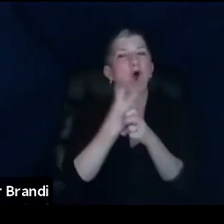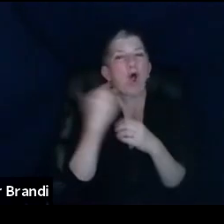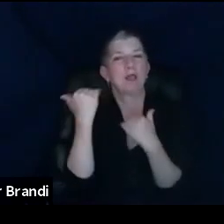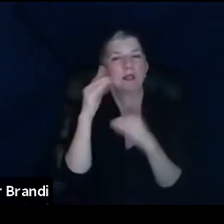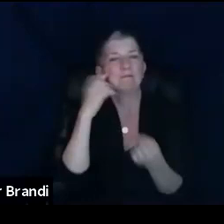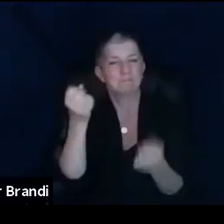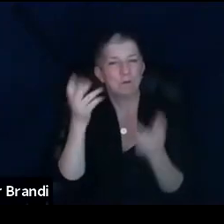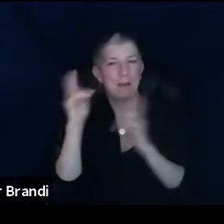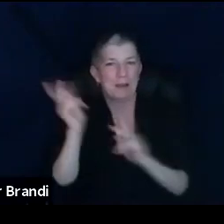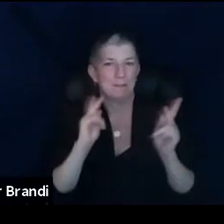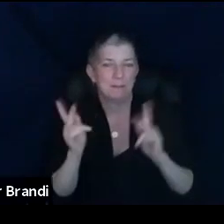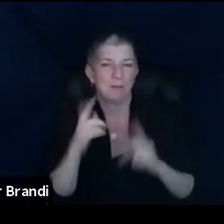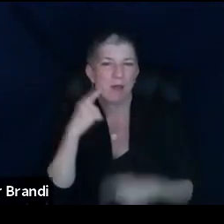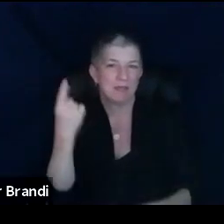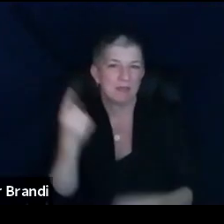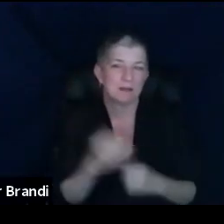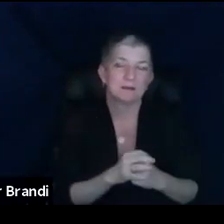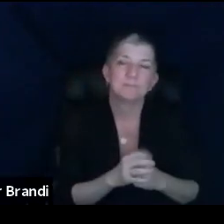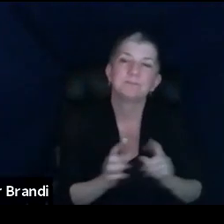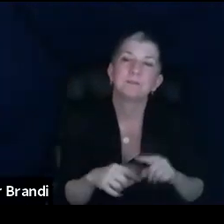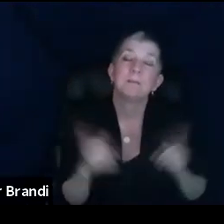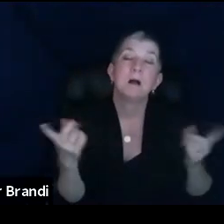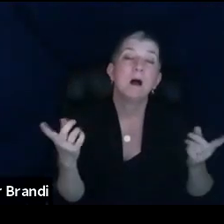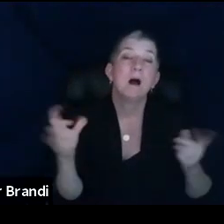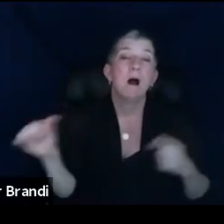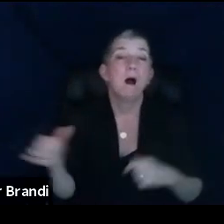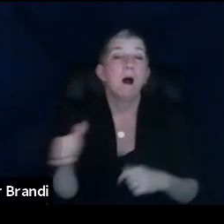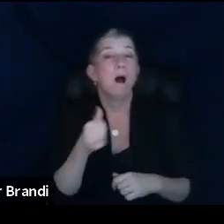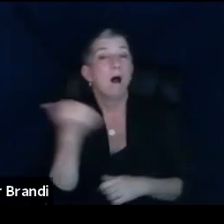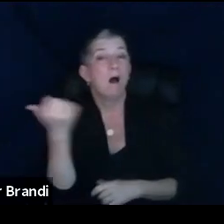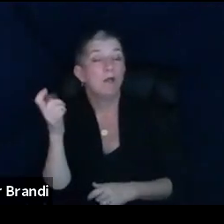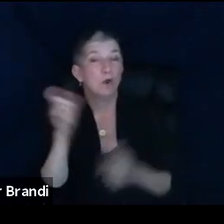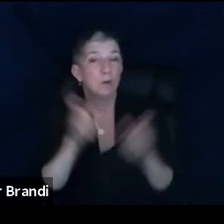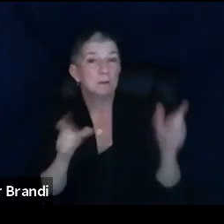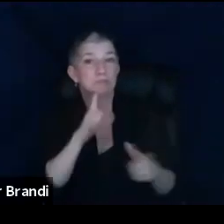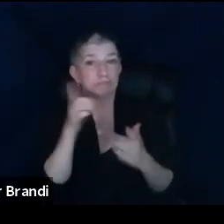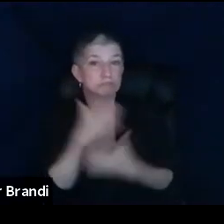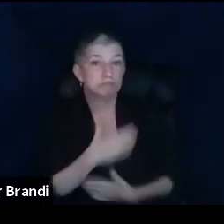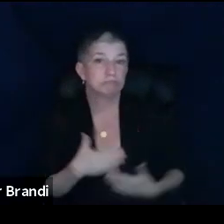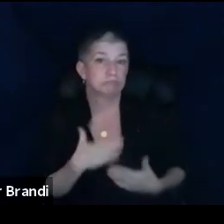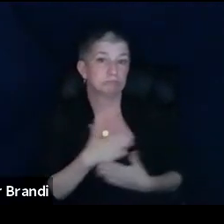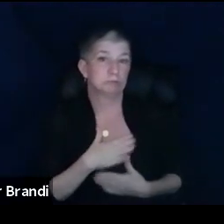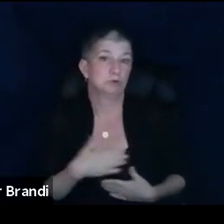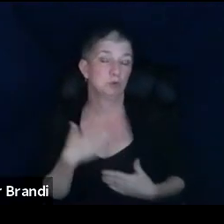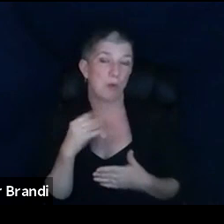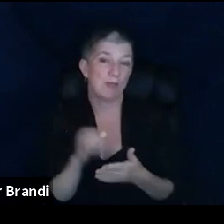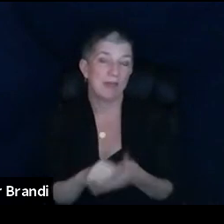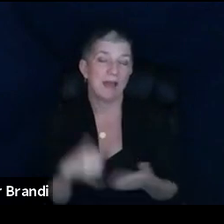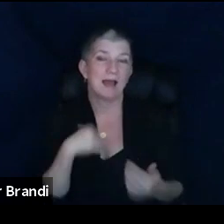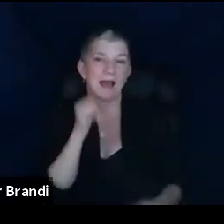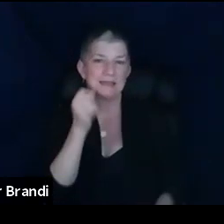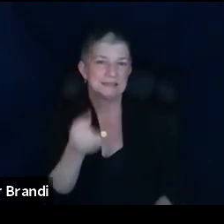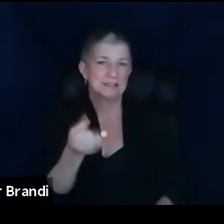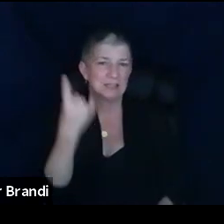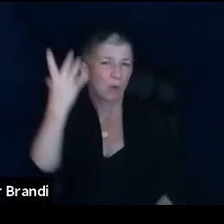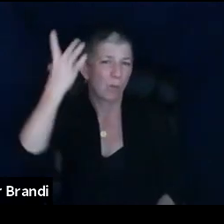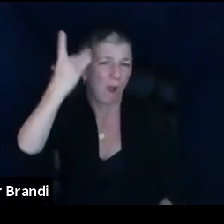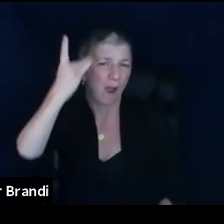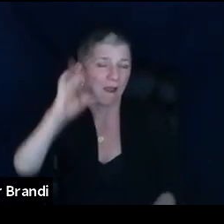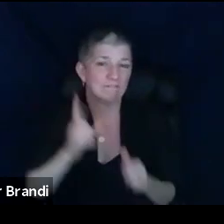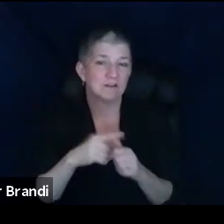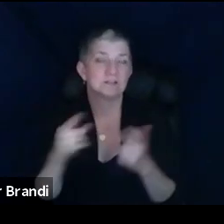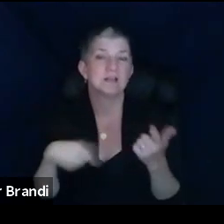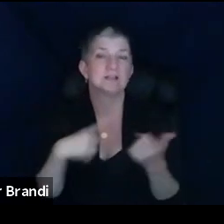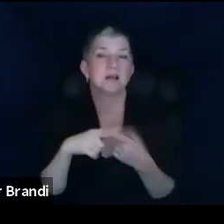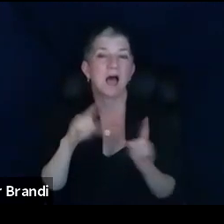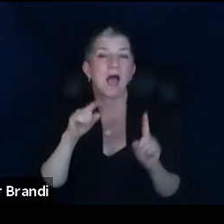lot of people, I think. But then there are a lot of other people who really do enjoy it. And I didn't understand why at first until I went